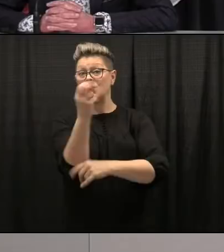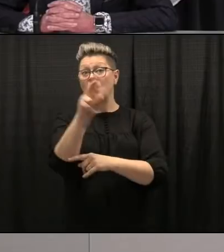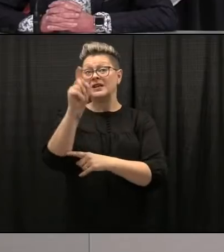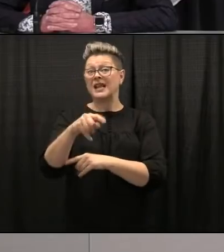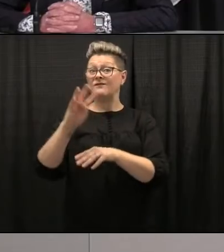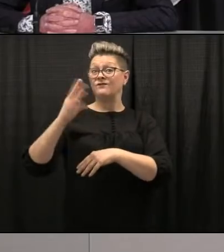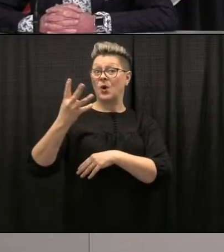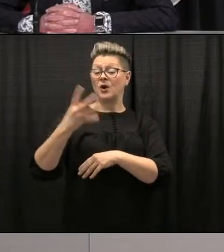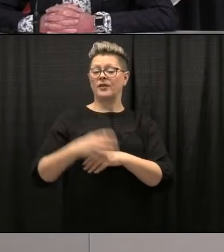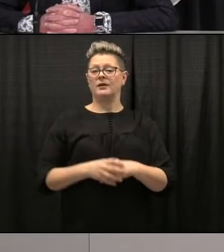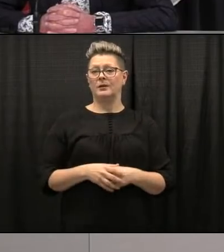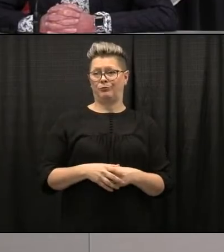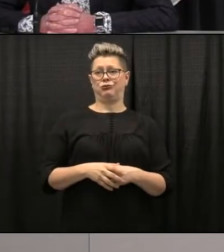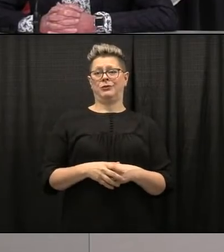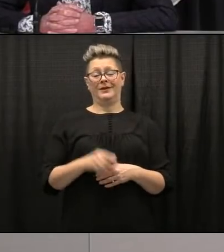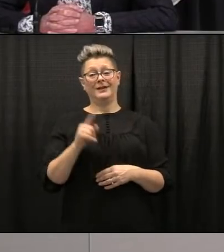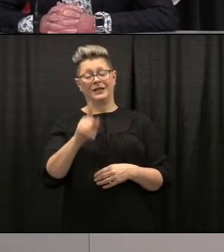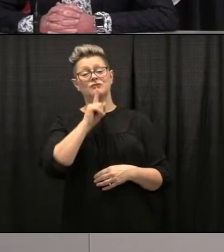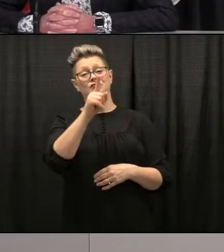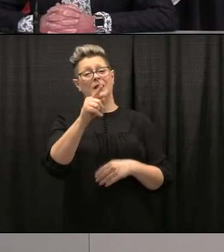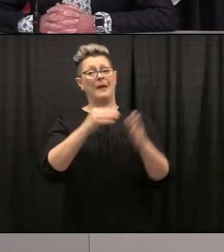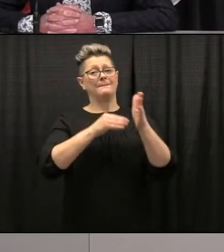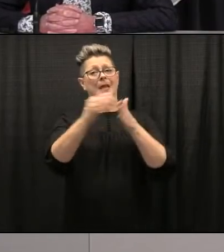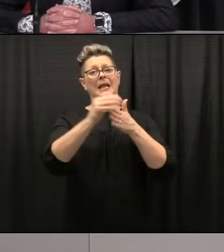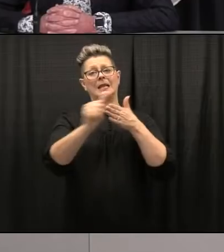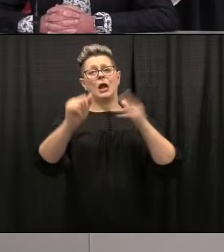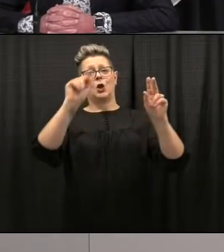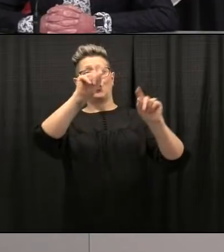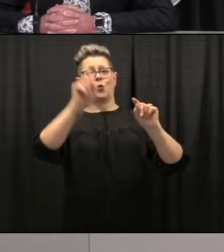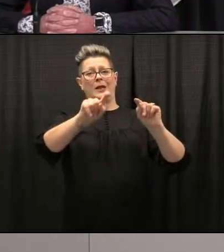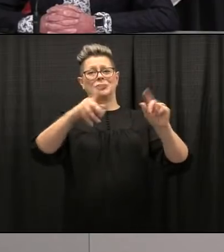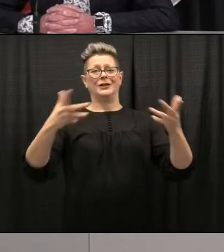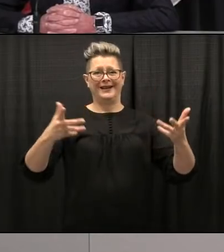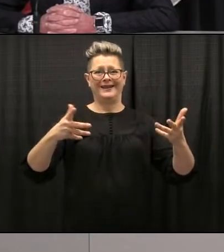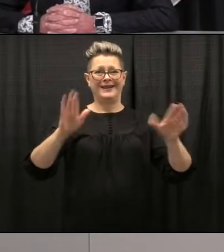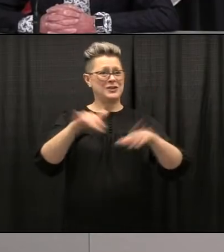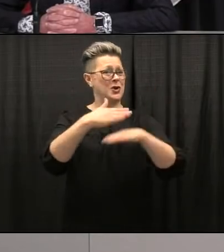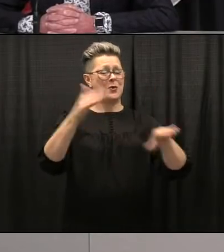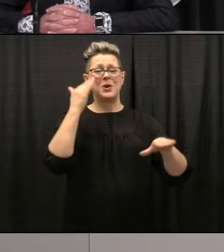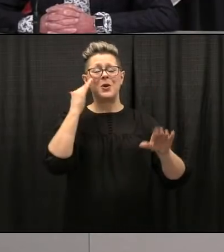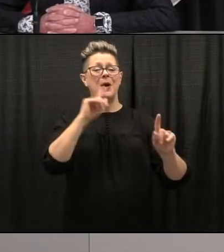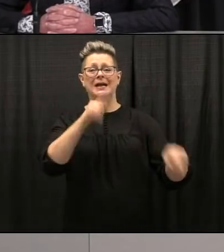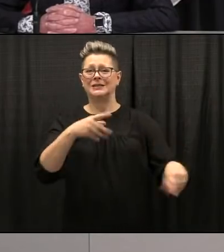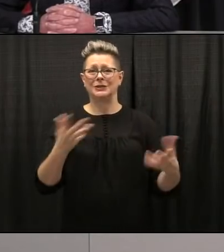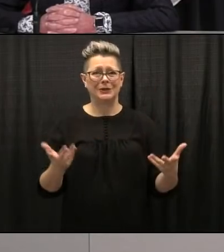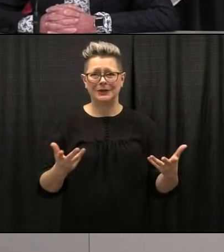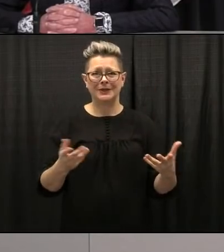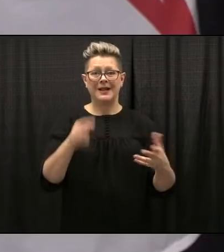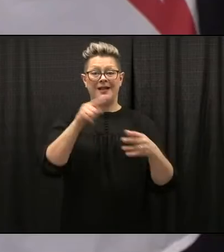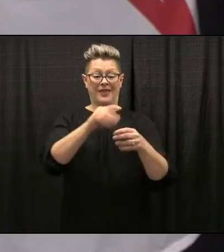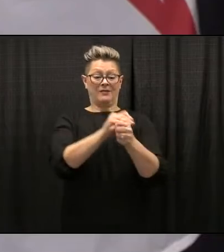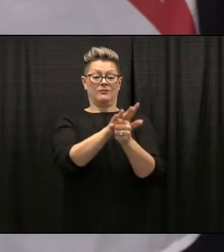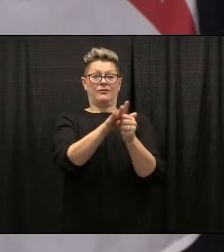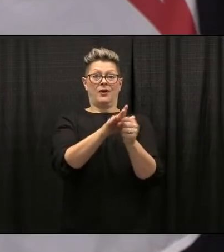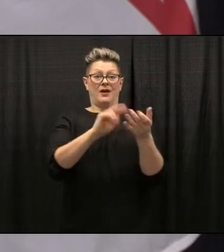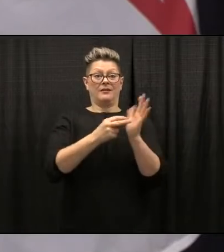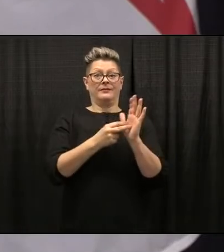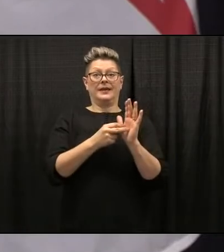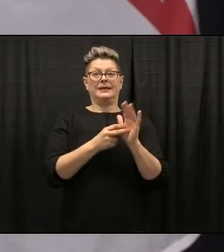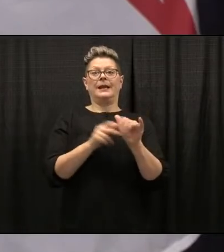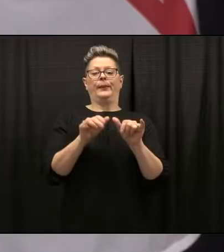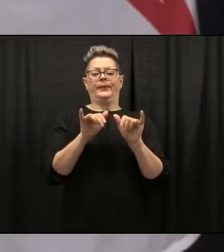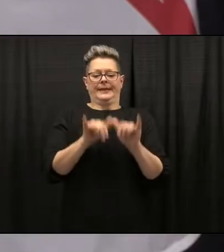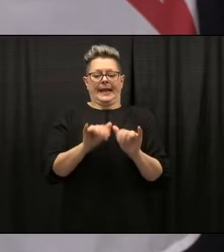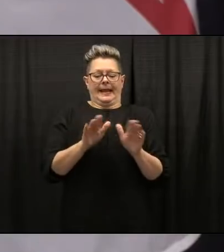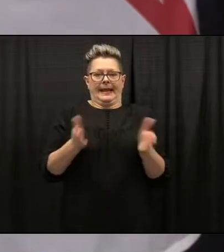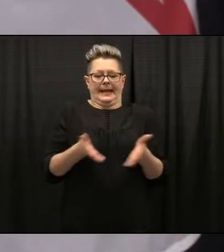I think that's $1 million question. I think no one knows the answer to that. Certainly, this virus doesn't exist in isolation in Canada or Newfoundland